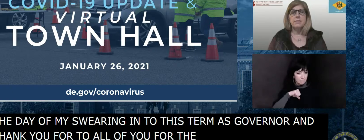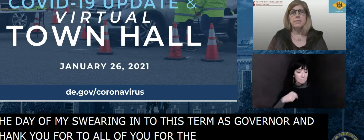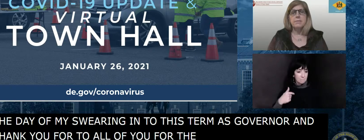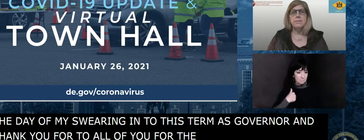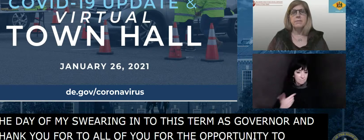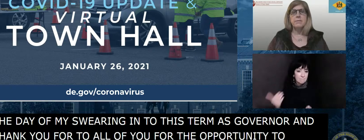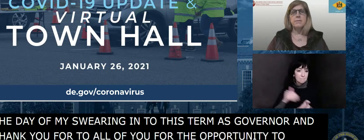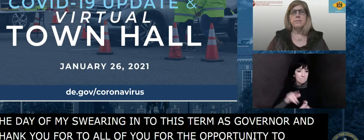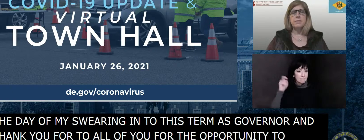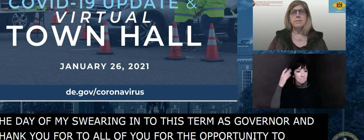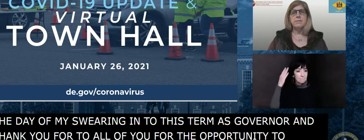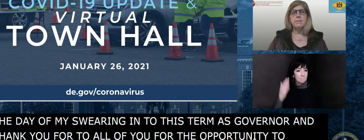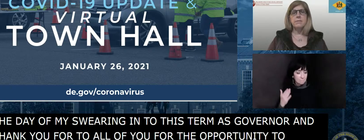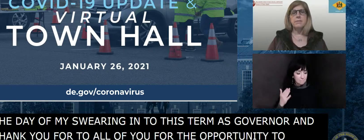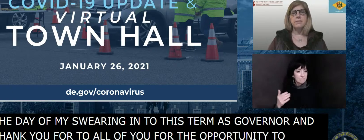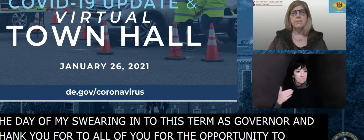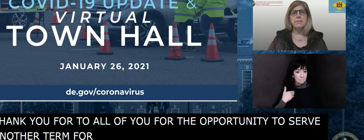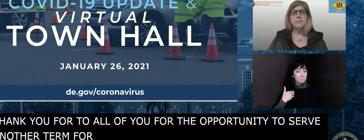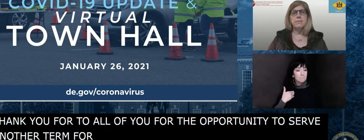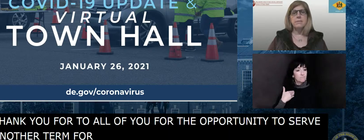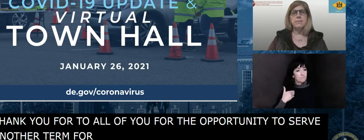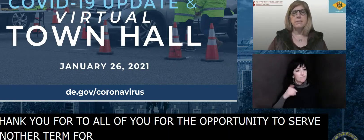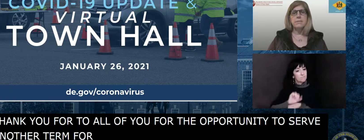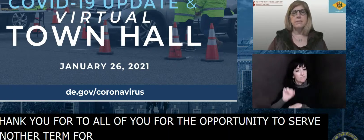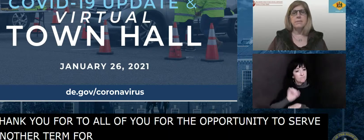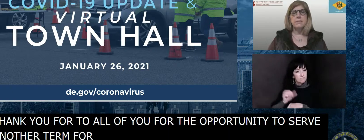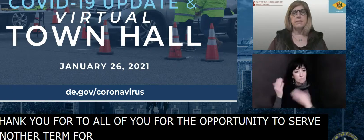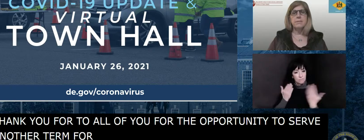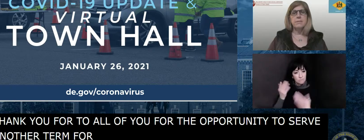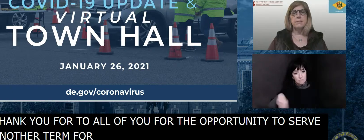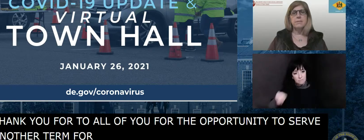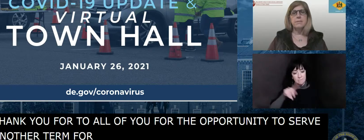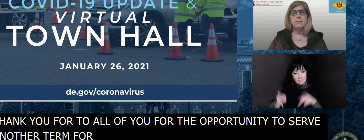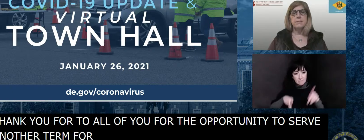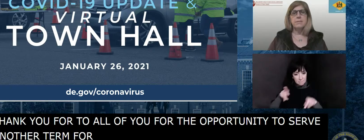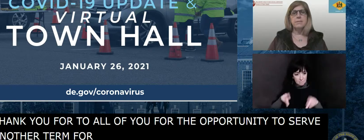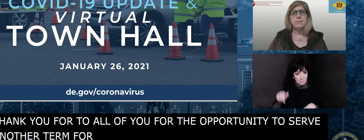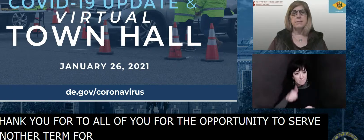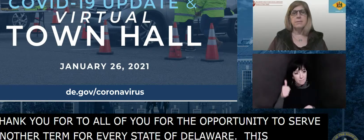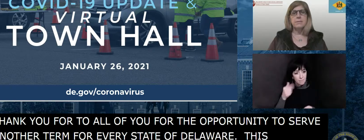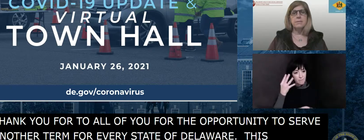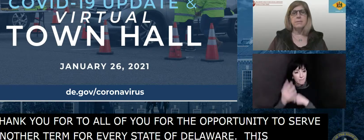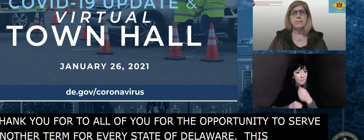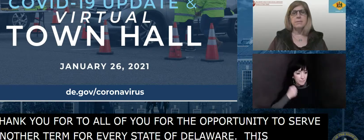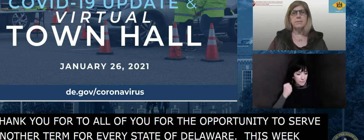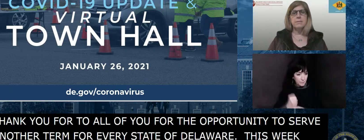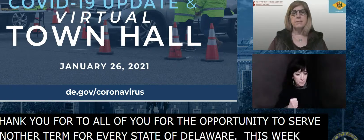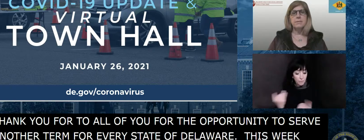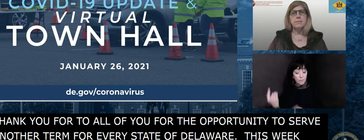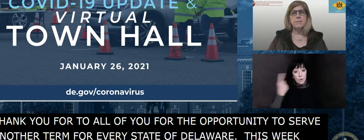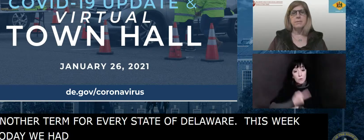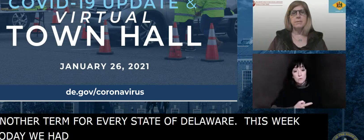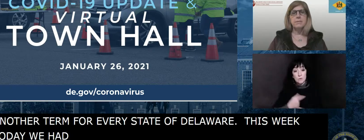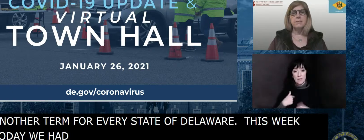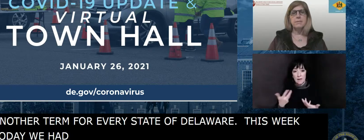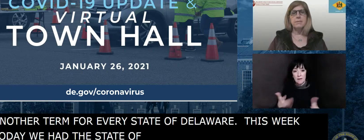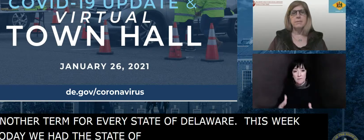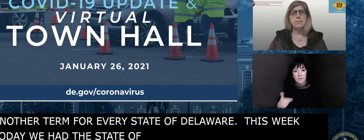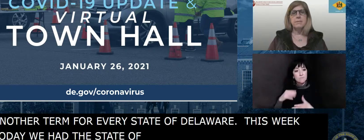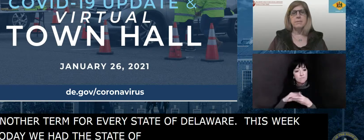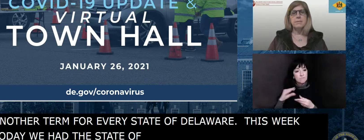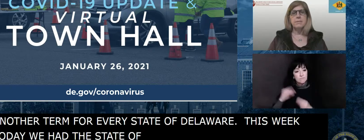Delawarean. This week, today, we had the State of the State address, and so we were not able